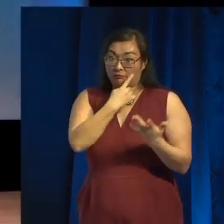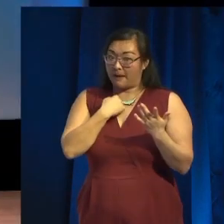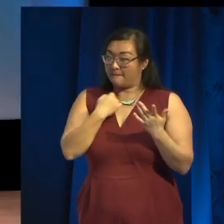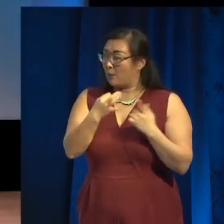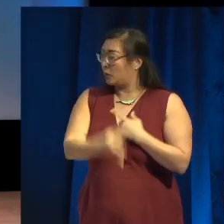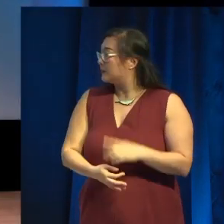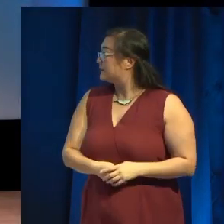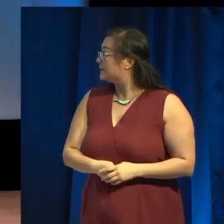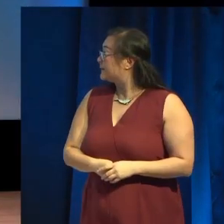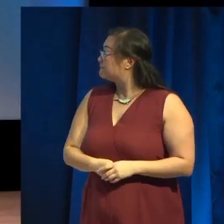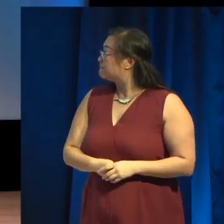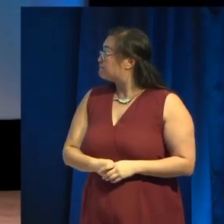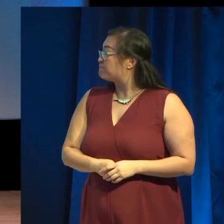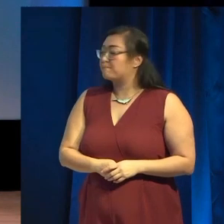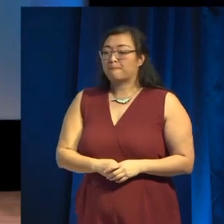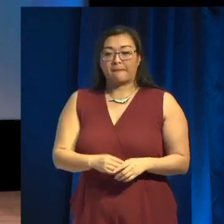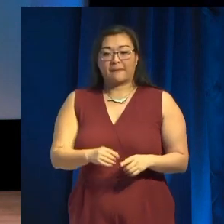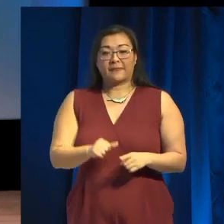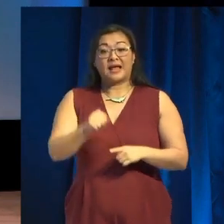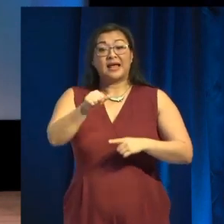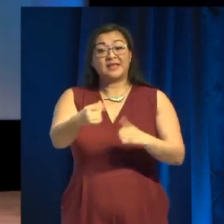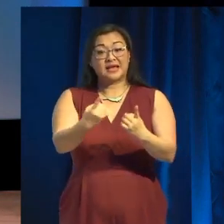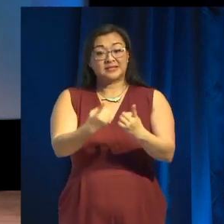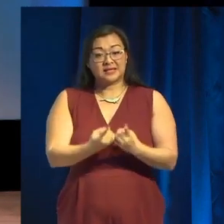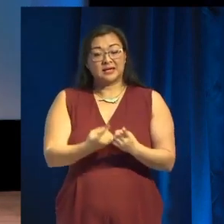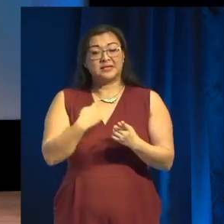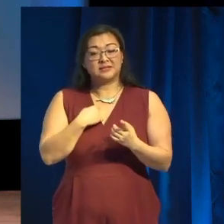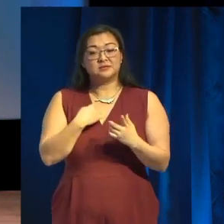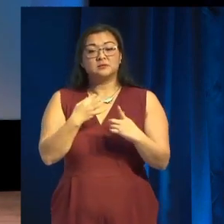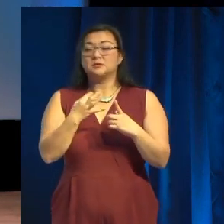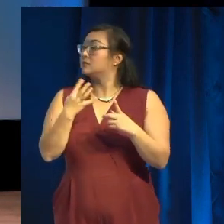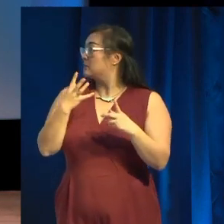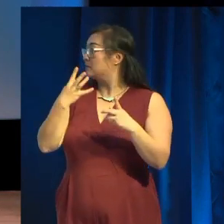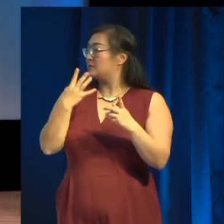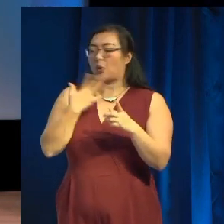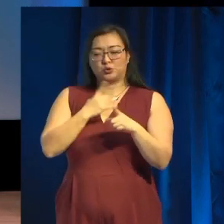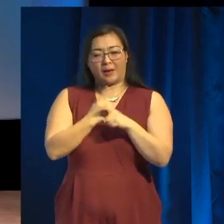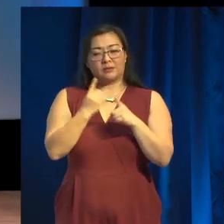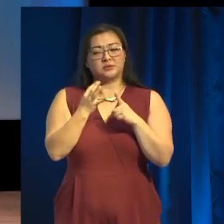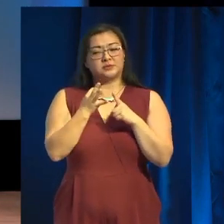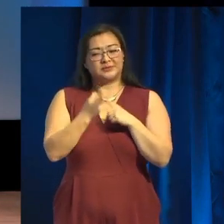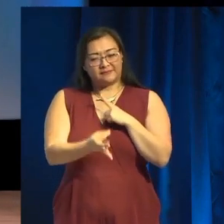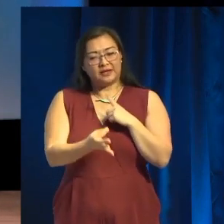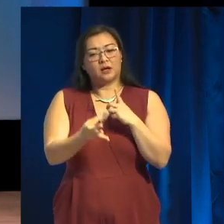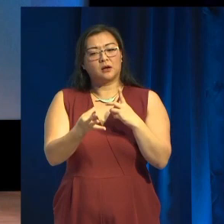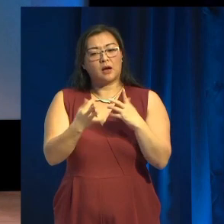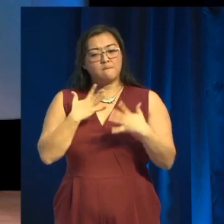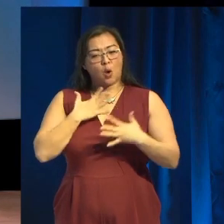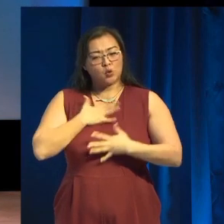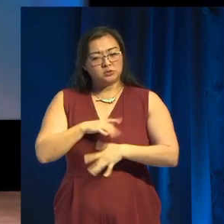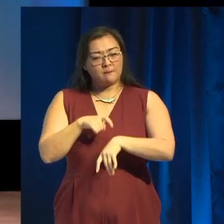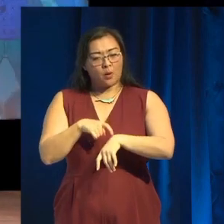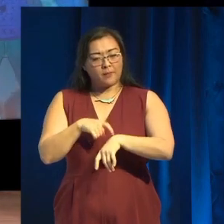Next thing I want to talk about is the importance of specific emotional moments. So there is a lot of, I think there is some confusion about the emotional